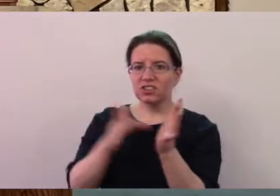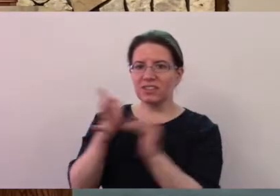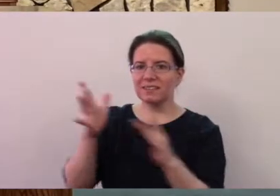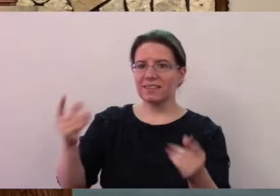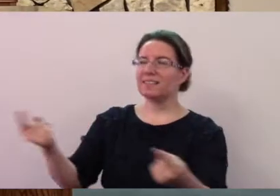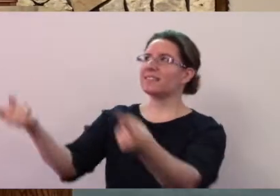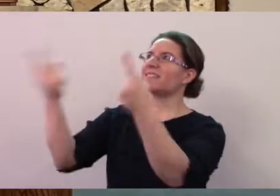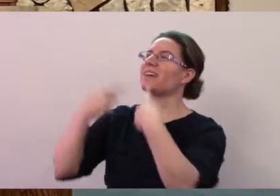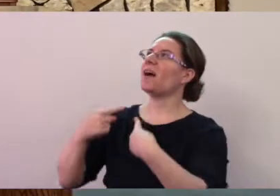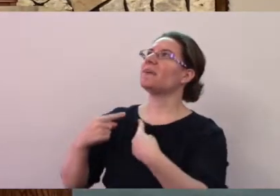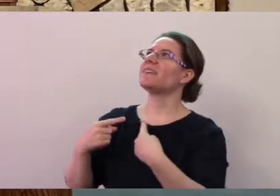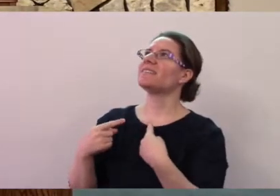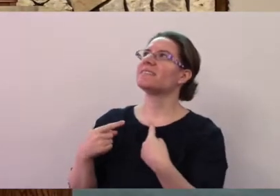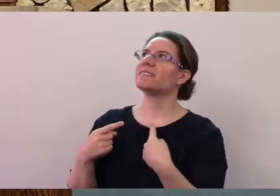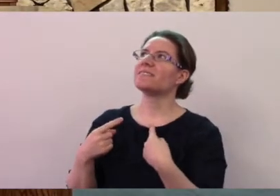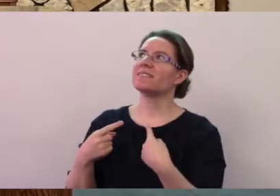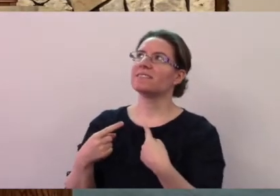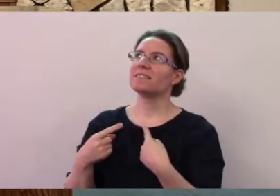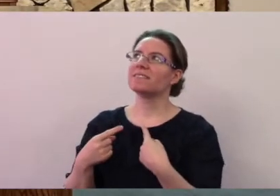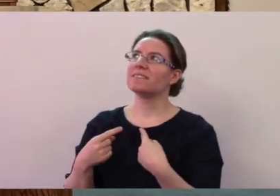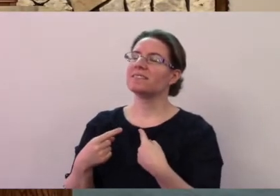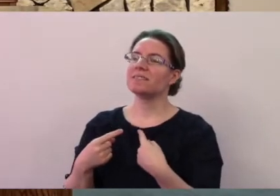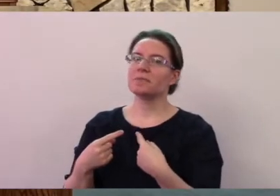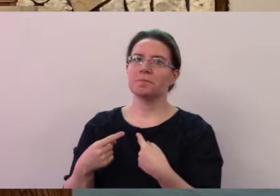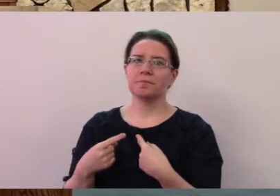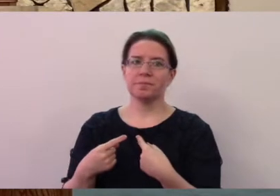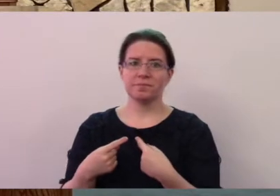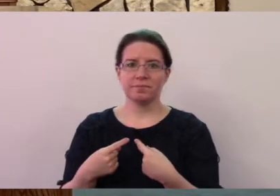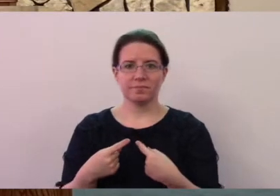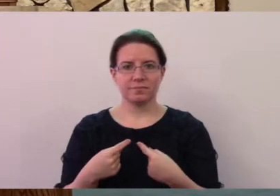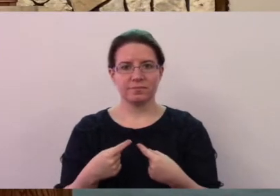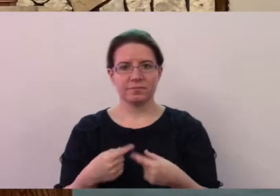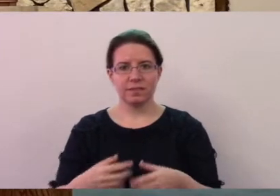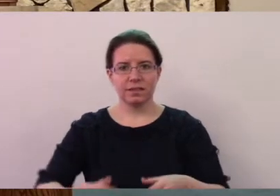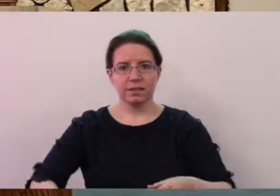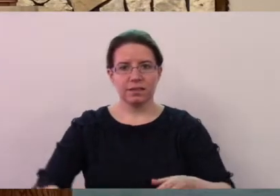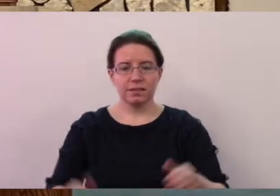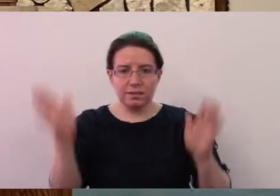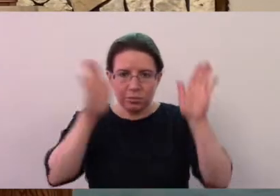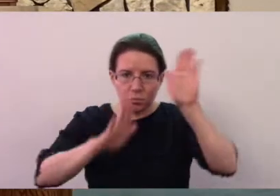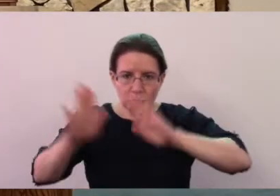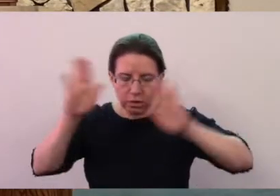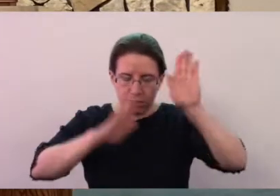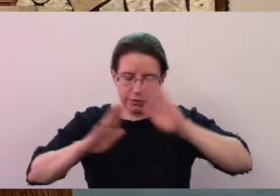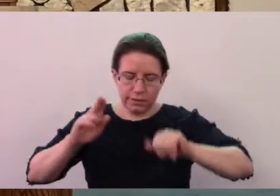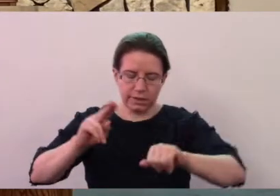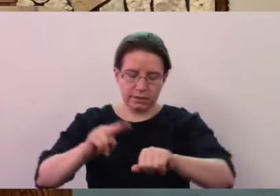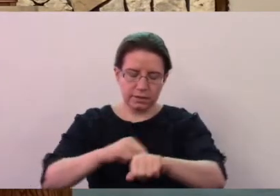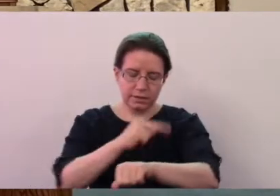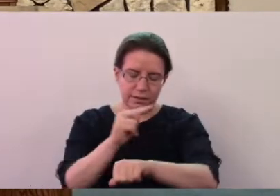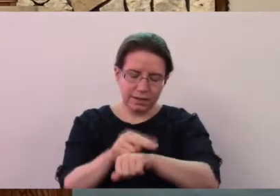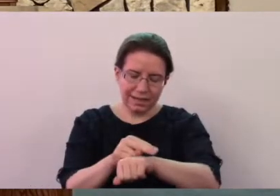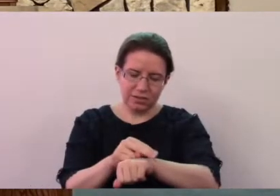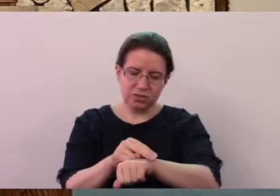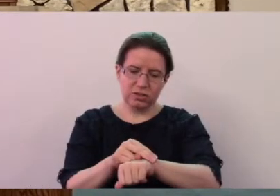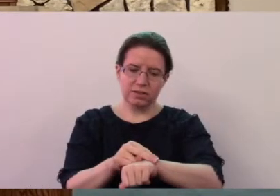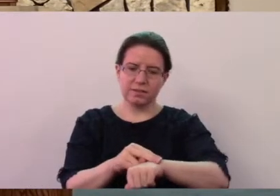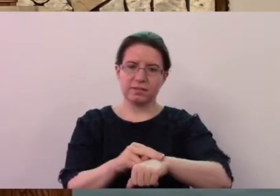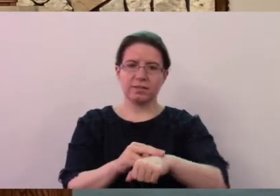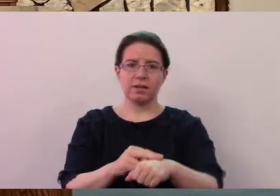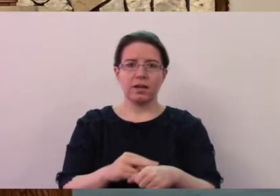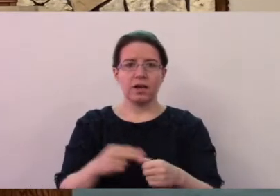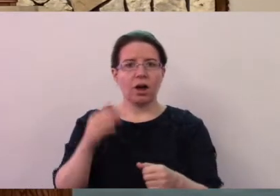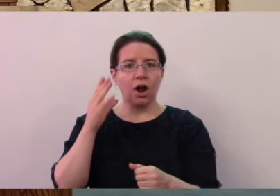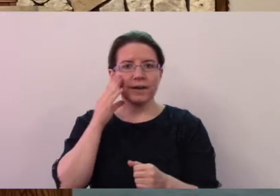Because of the distress that the nations of the world are going through, the quandary that they are in with